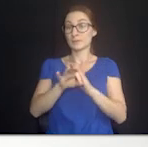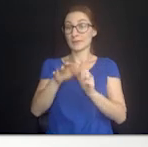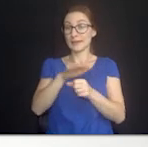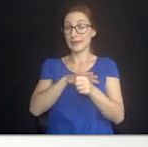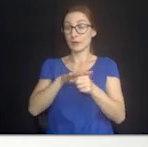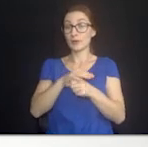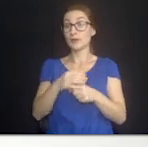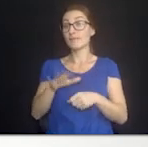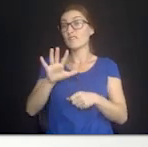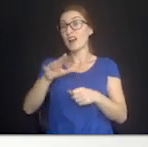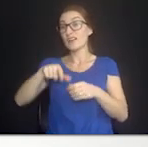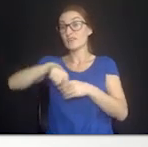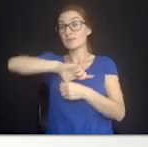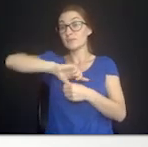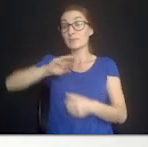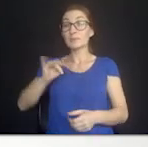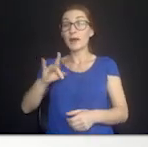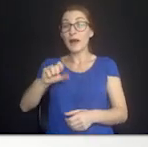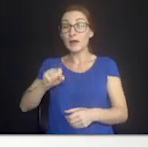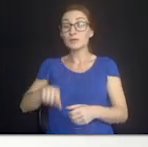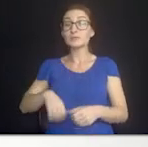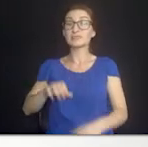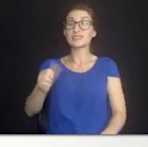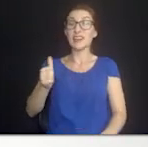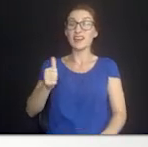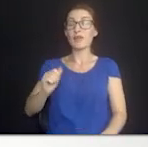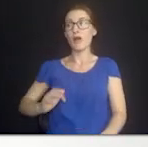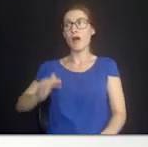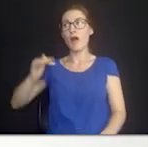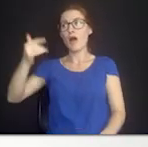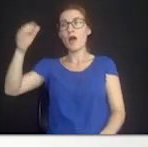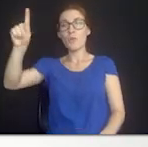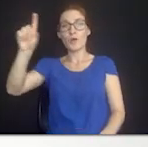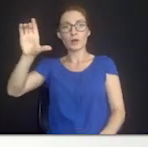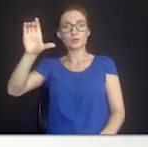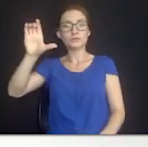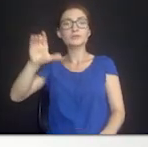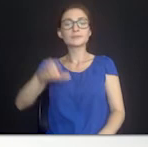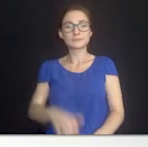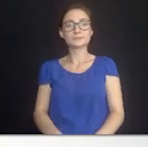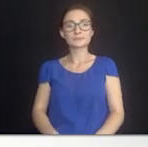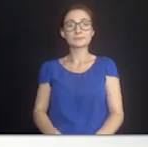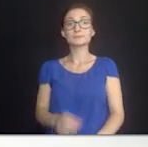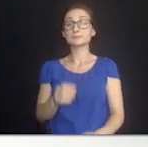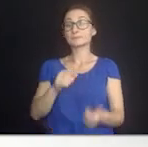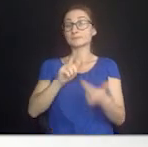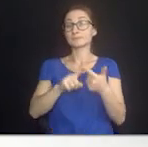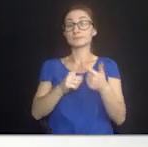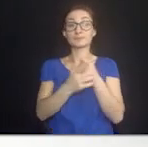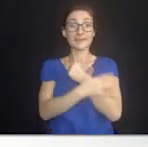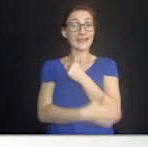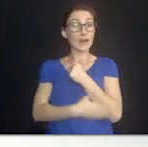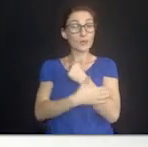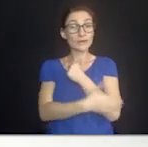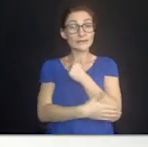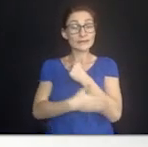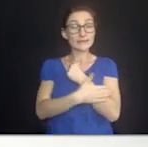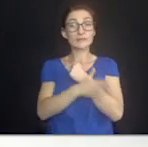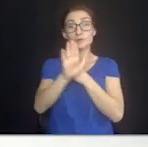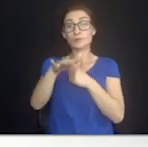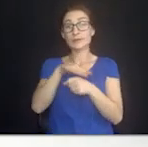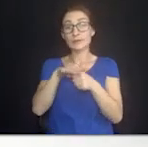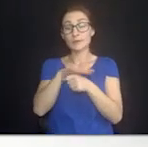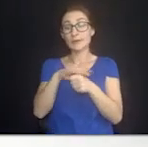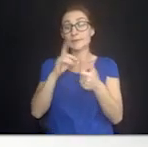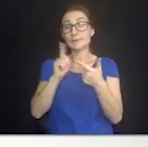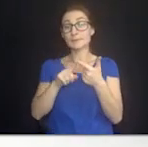select a area, 5 miles, 10 miles, 15, I think all the way up to 100 miles. Or you can just look by county